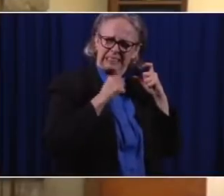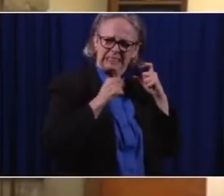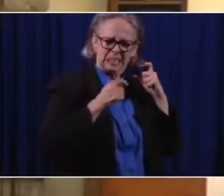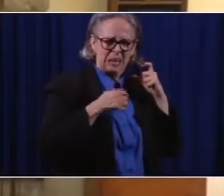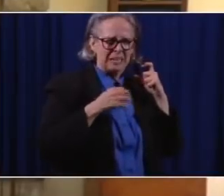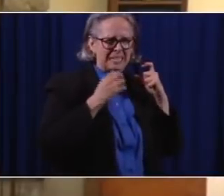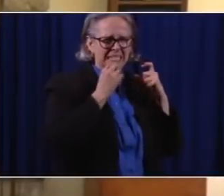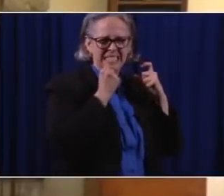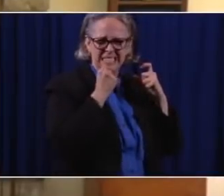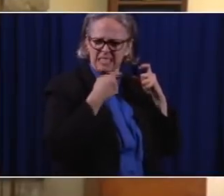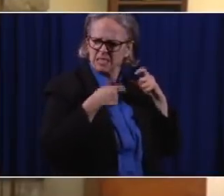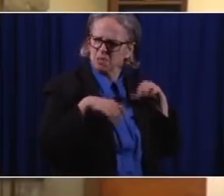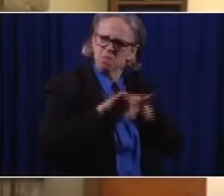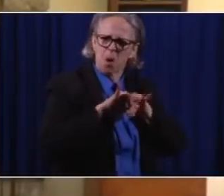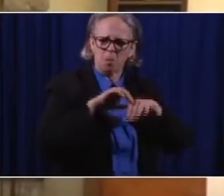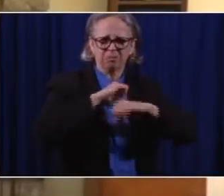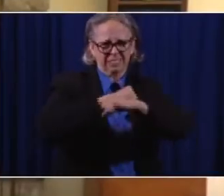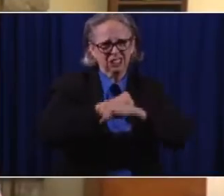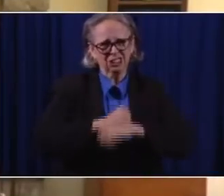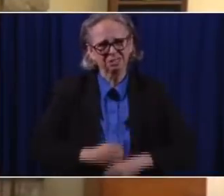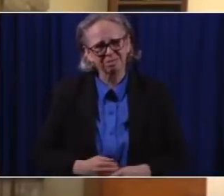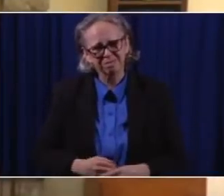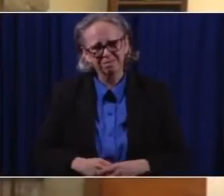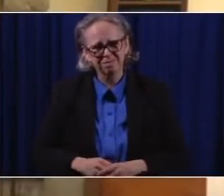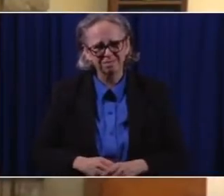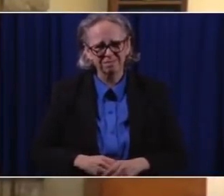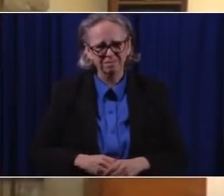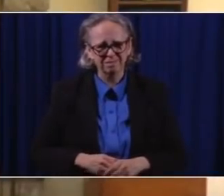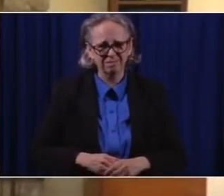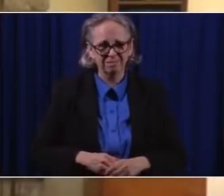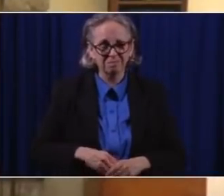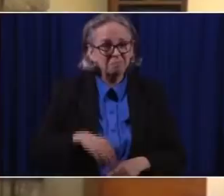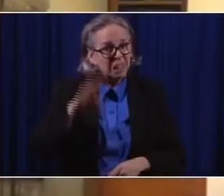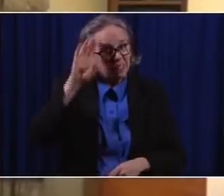naturally drawn to the places where you can't wear a mask.